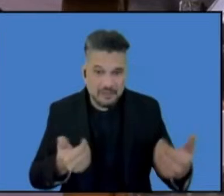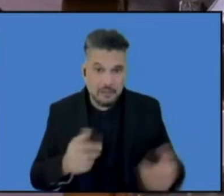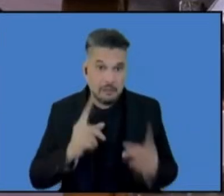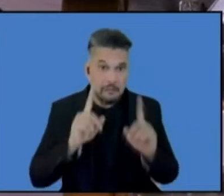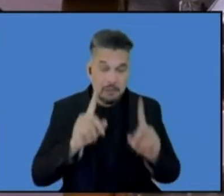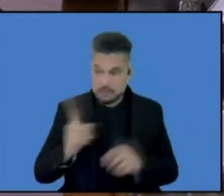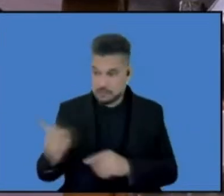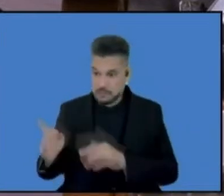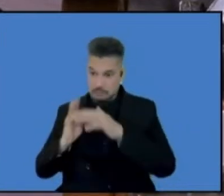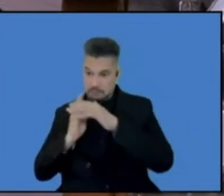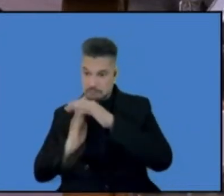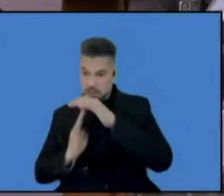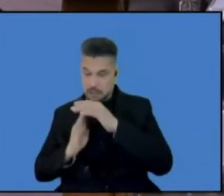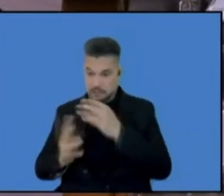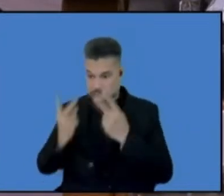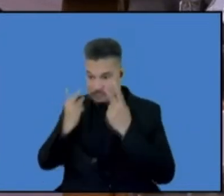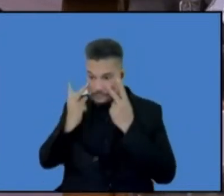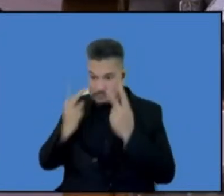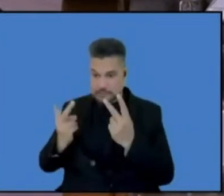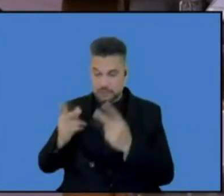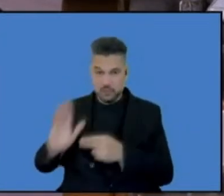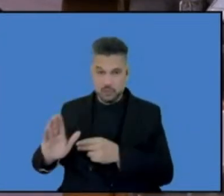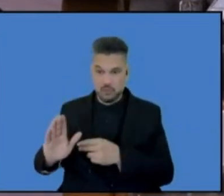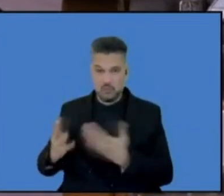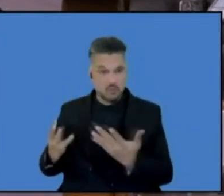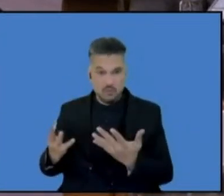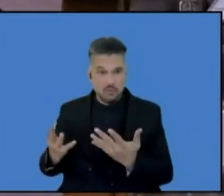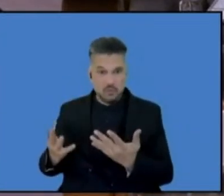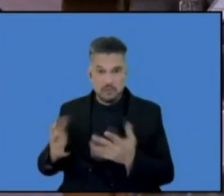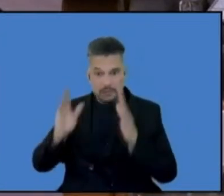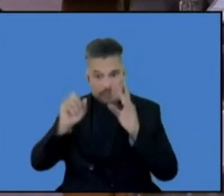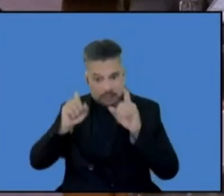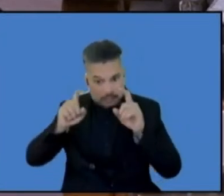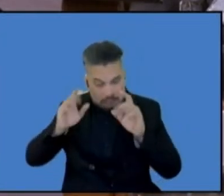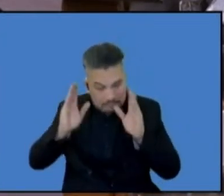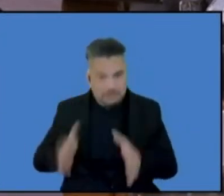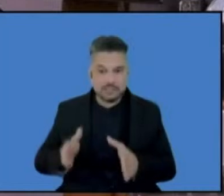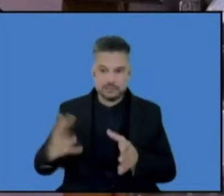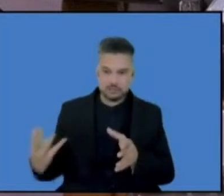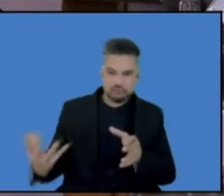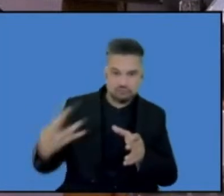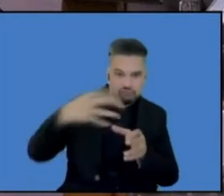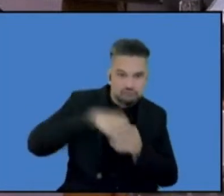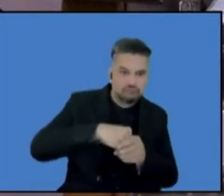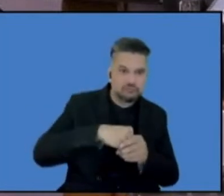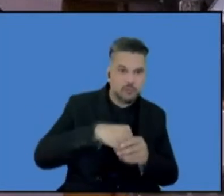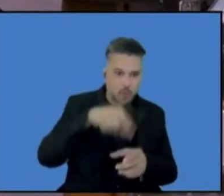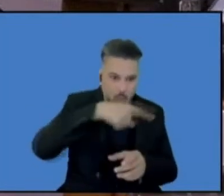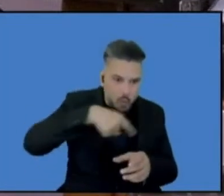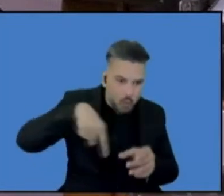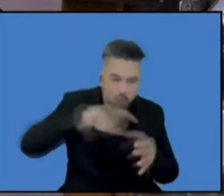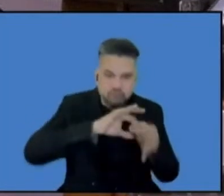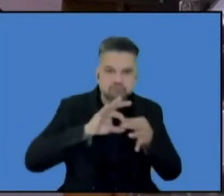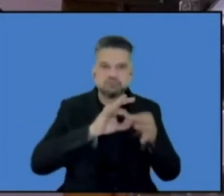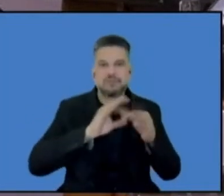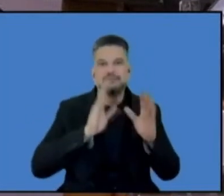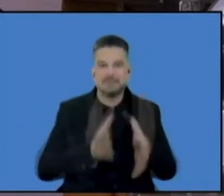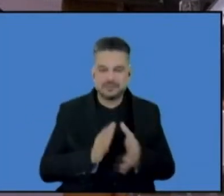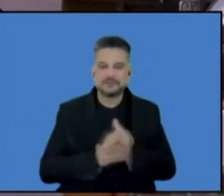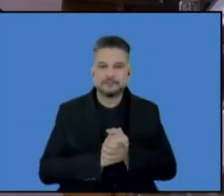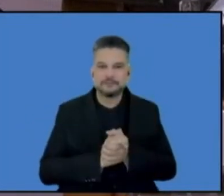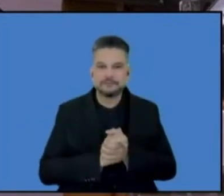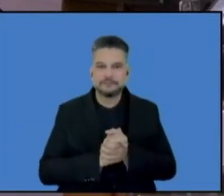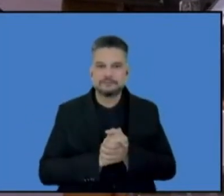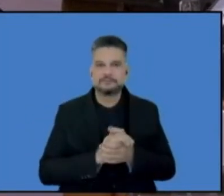rights from the perspective of inclusiveness. And that is a key for the response. The third point that I would like to make is